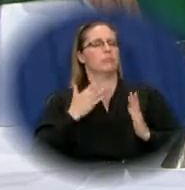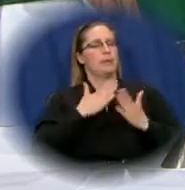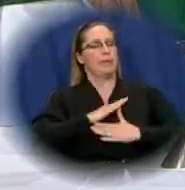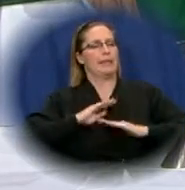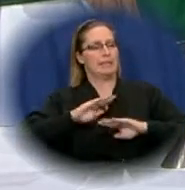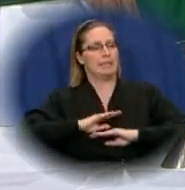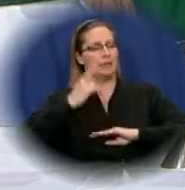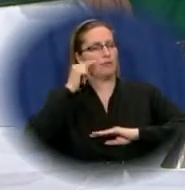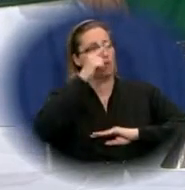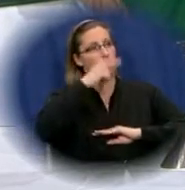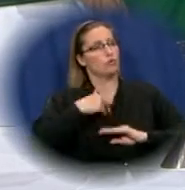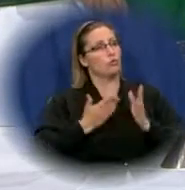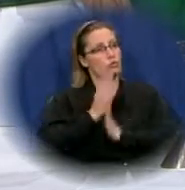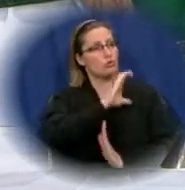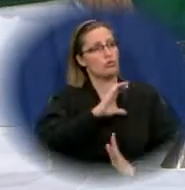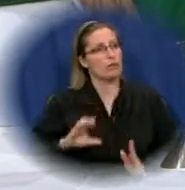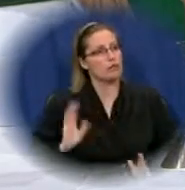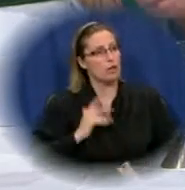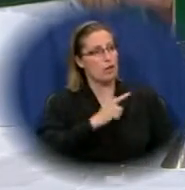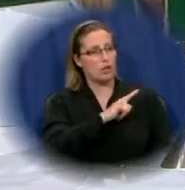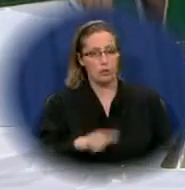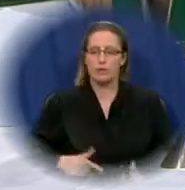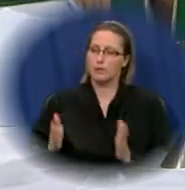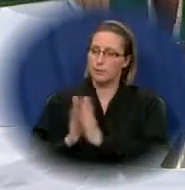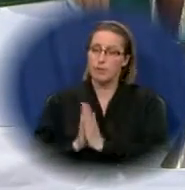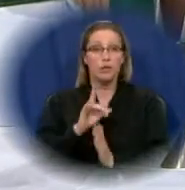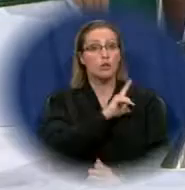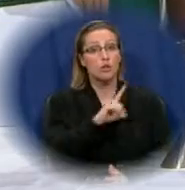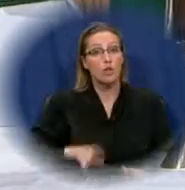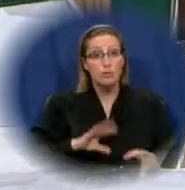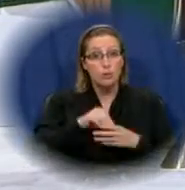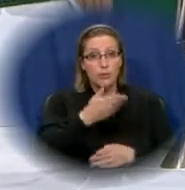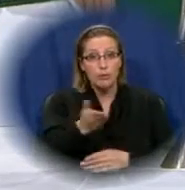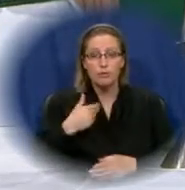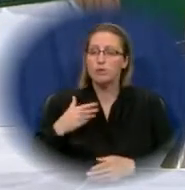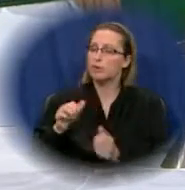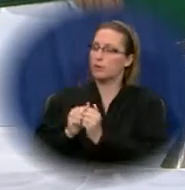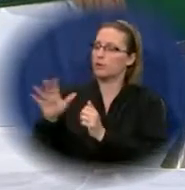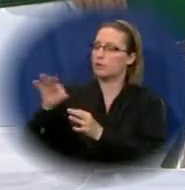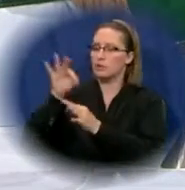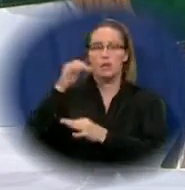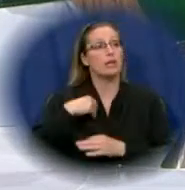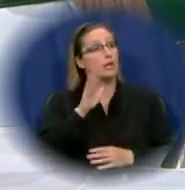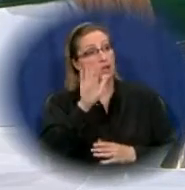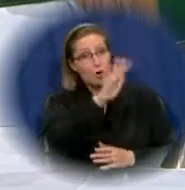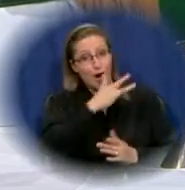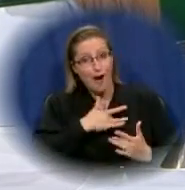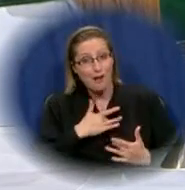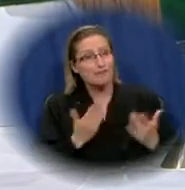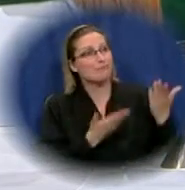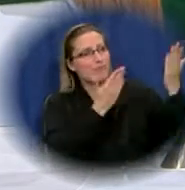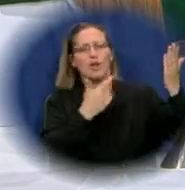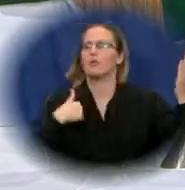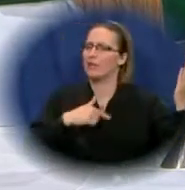Christ our Lord. Amen. The Lord be with you. And with your spirits. Lift up your hearts. We lift